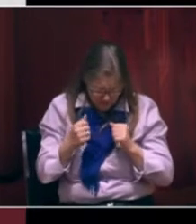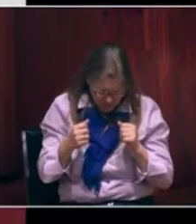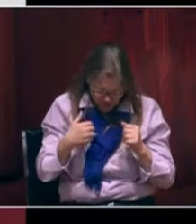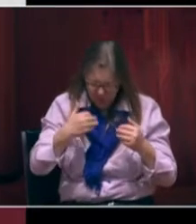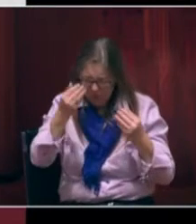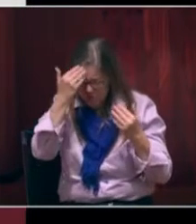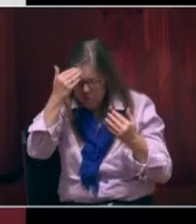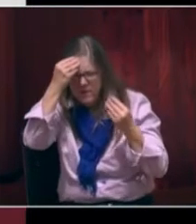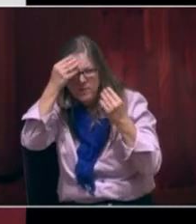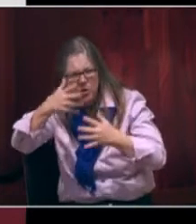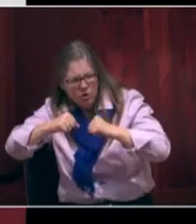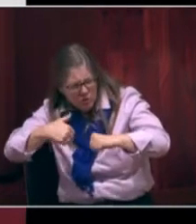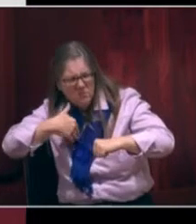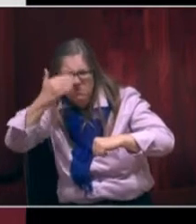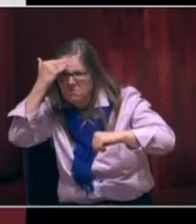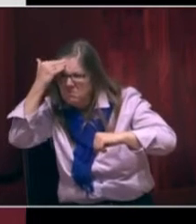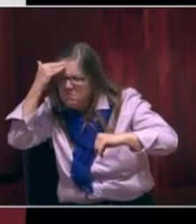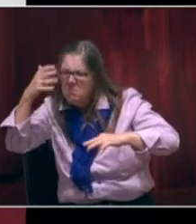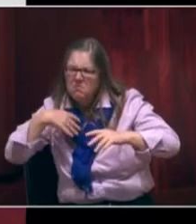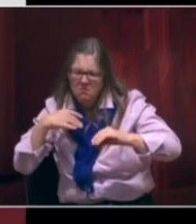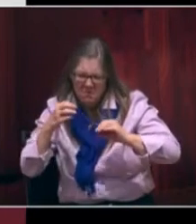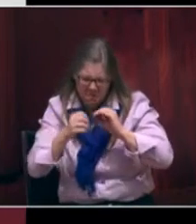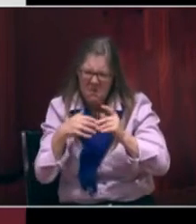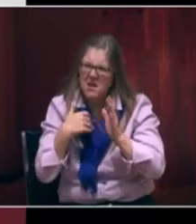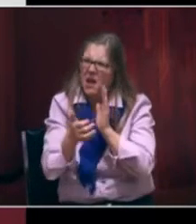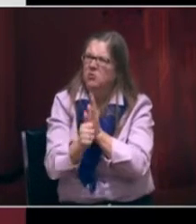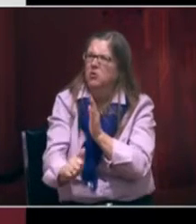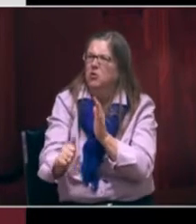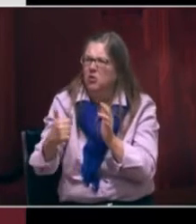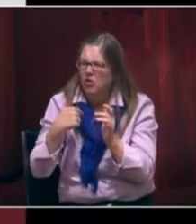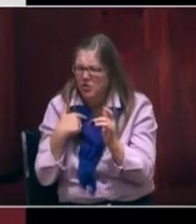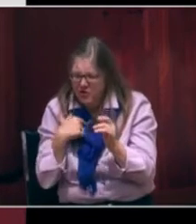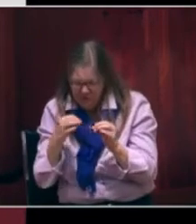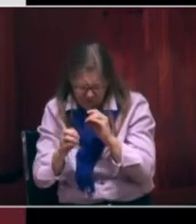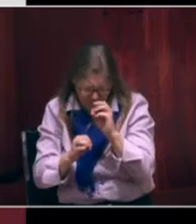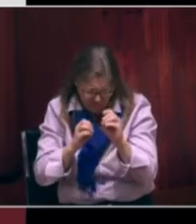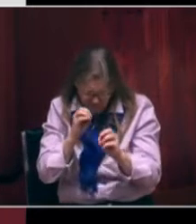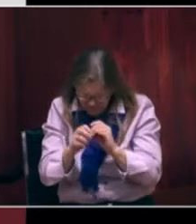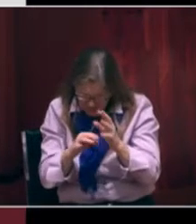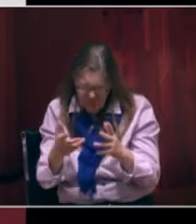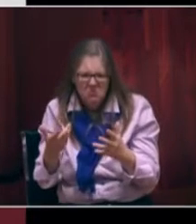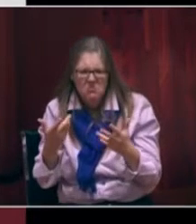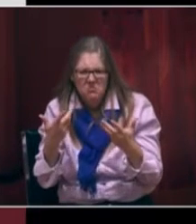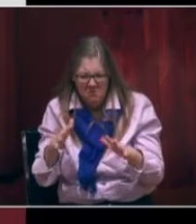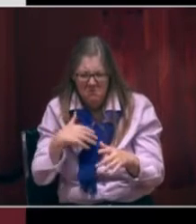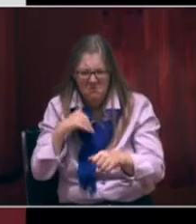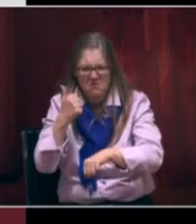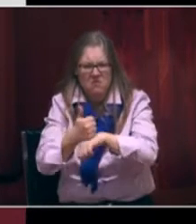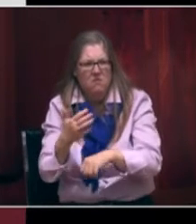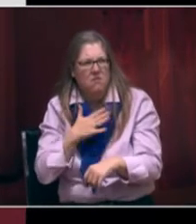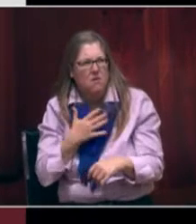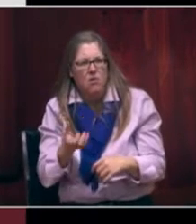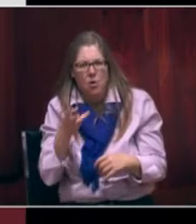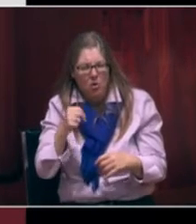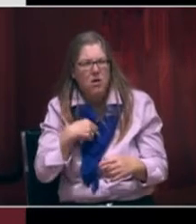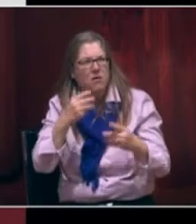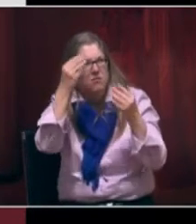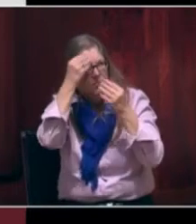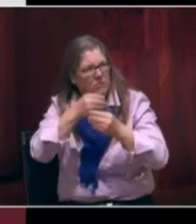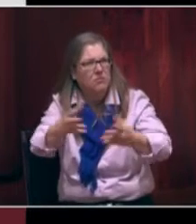information security and we think we consider ourselves the experts, don't laugh, but we do, we think we know a good deal about protecting